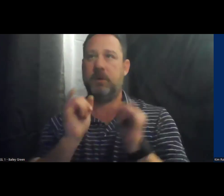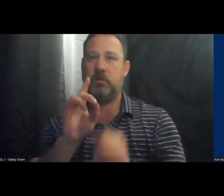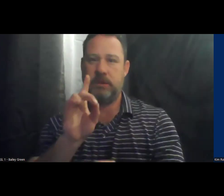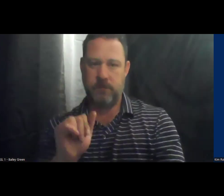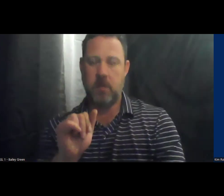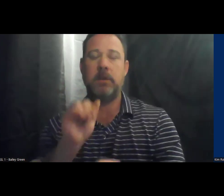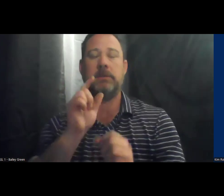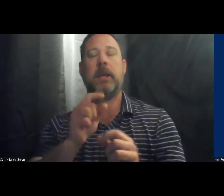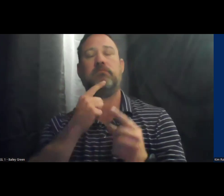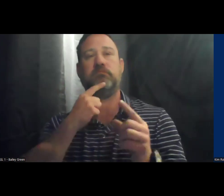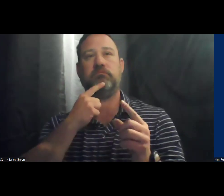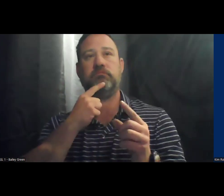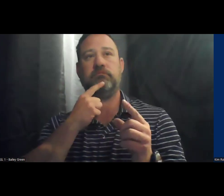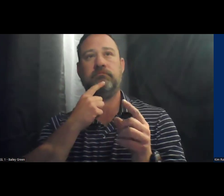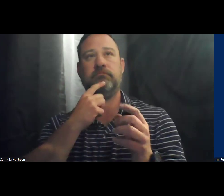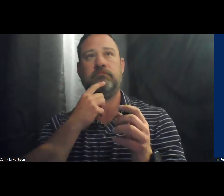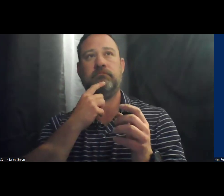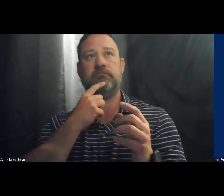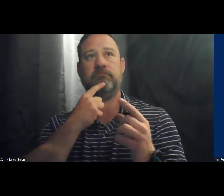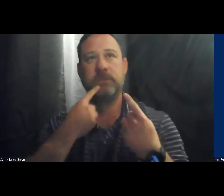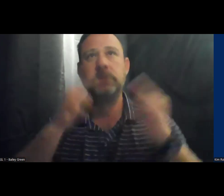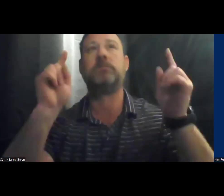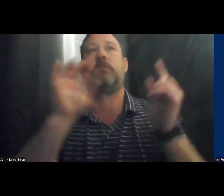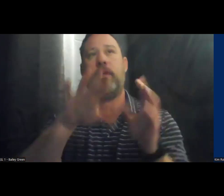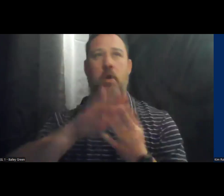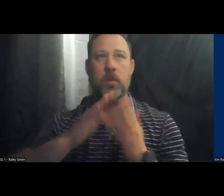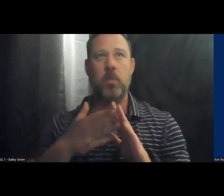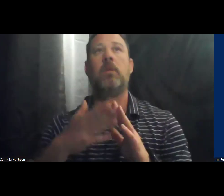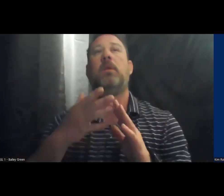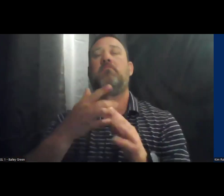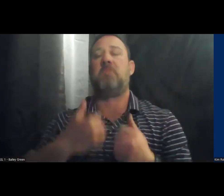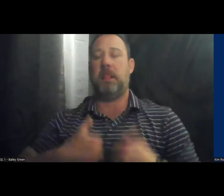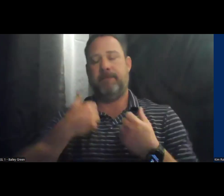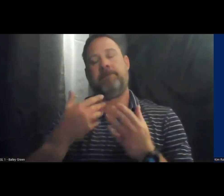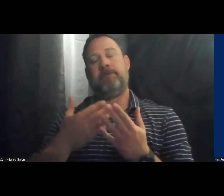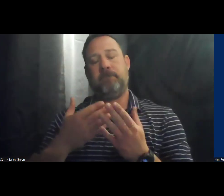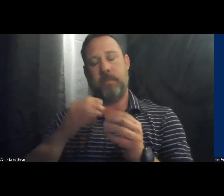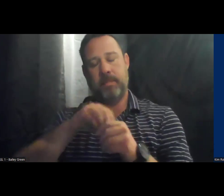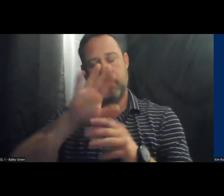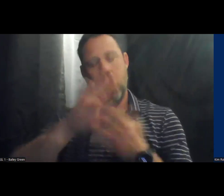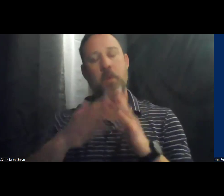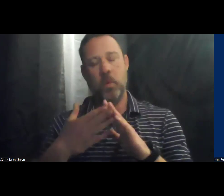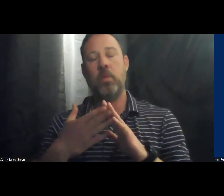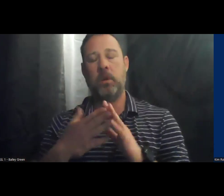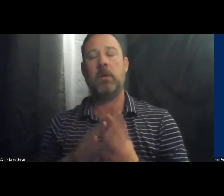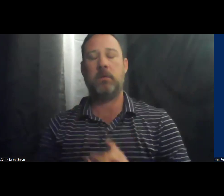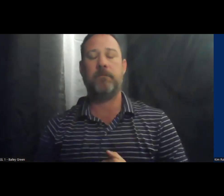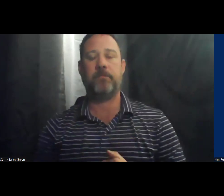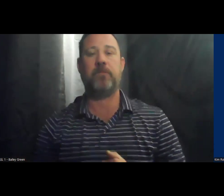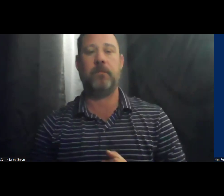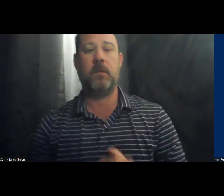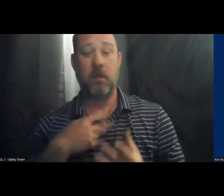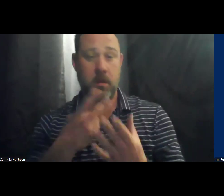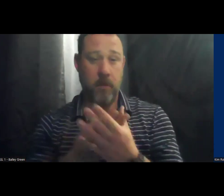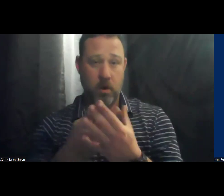can thrive in their communities and truly live in their communities. I'm also really excited again to be able to partner with